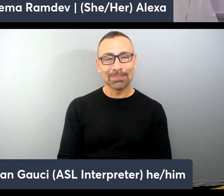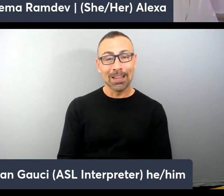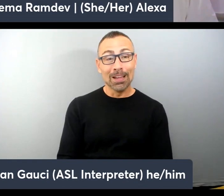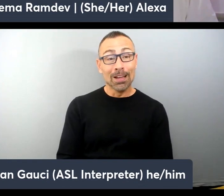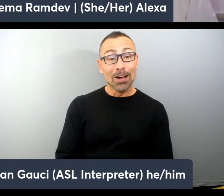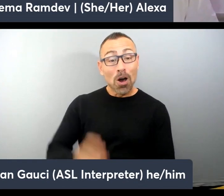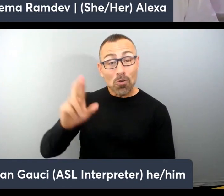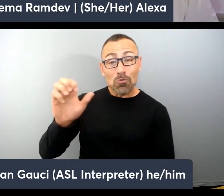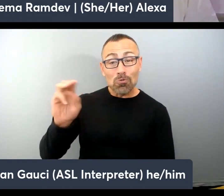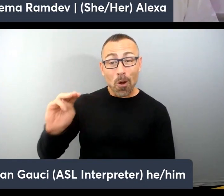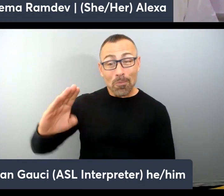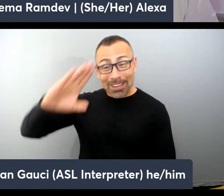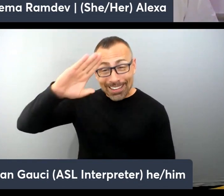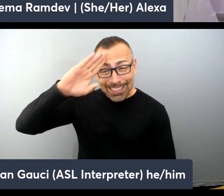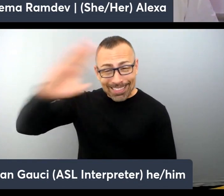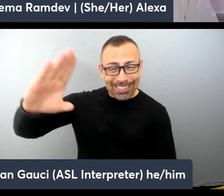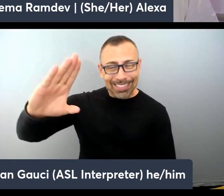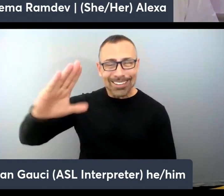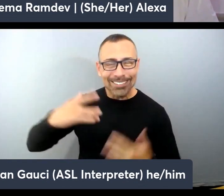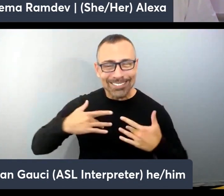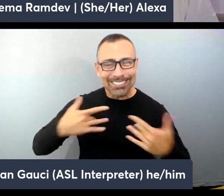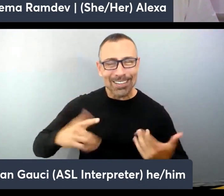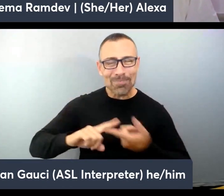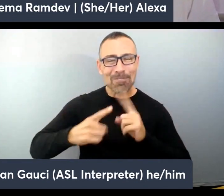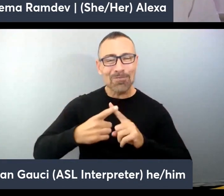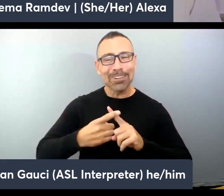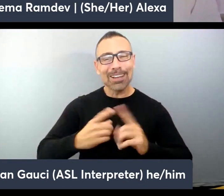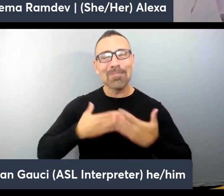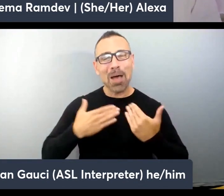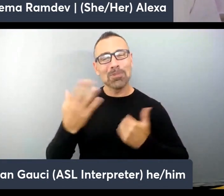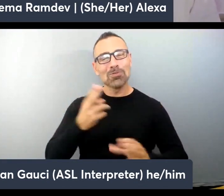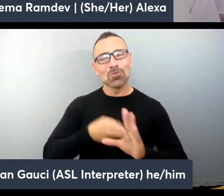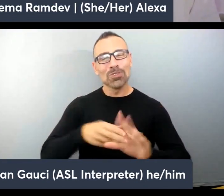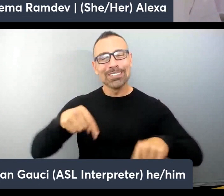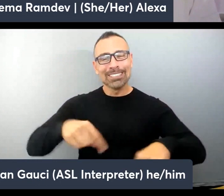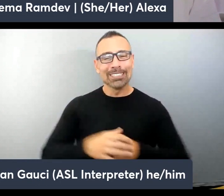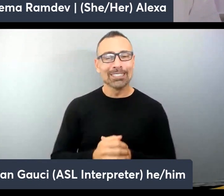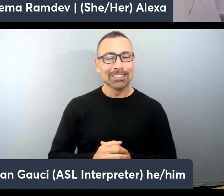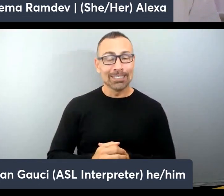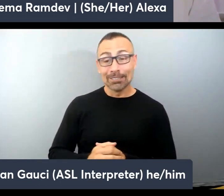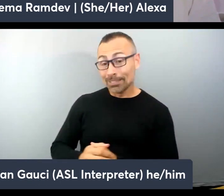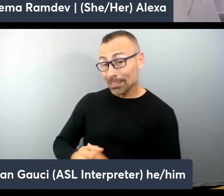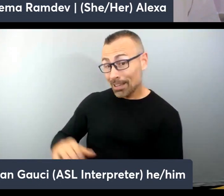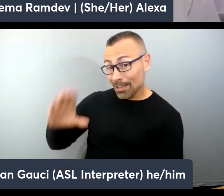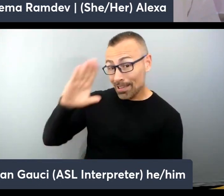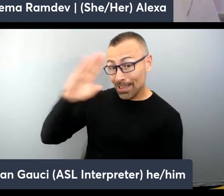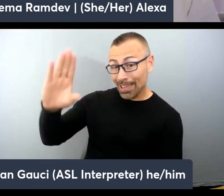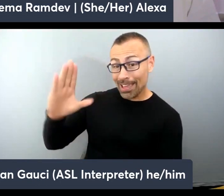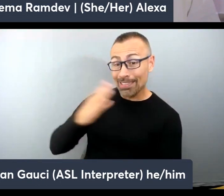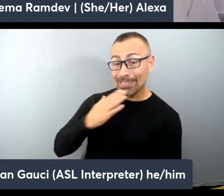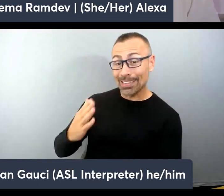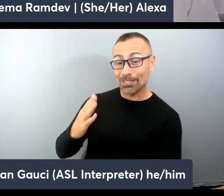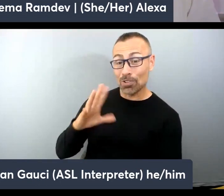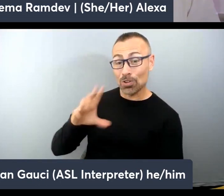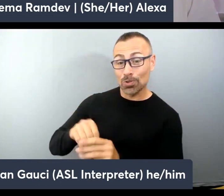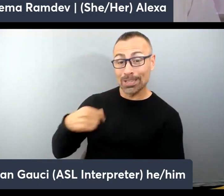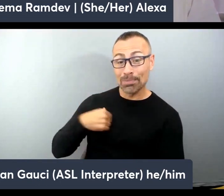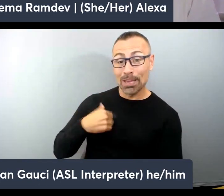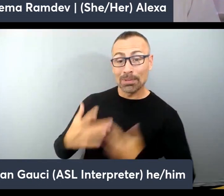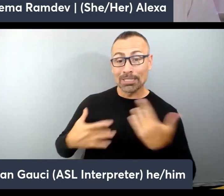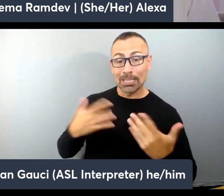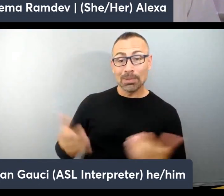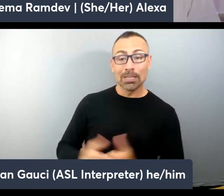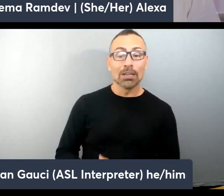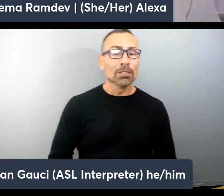Salman, how's it going, my friend? Good to have you here. Hey guys, thanks for having me. Really excited to be here.